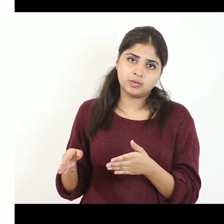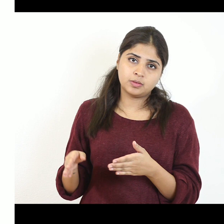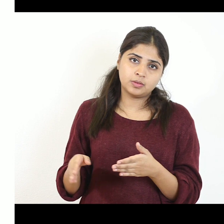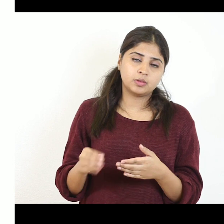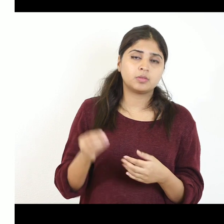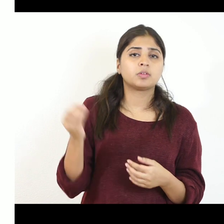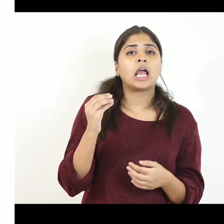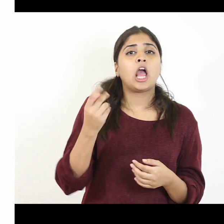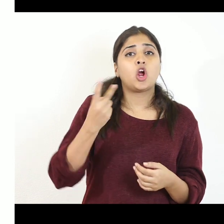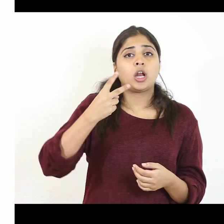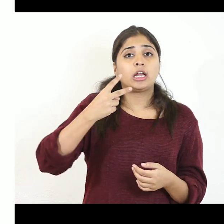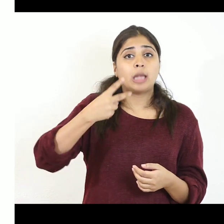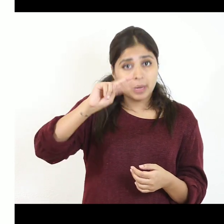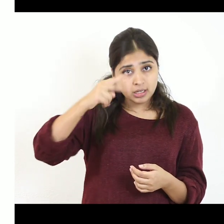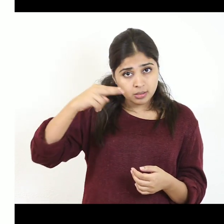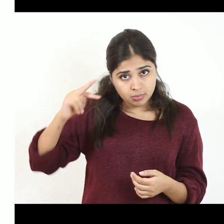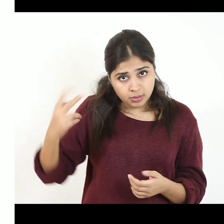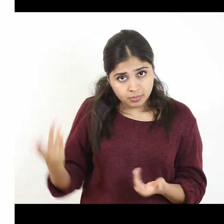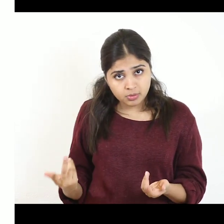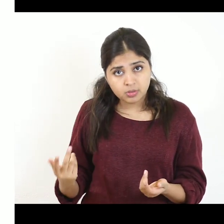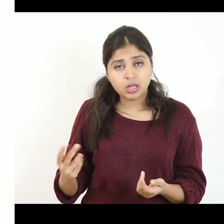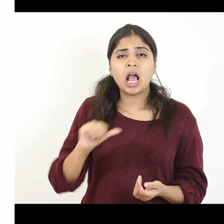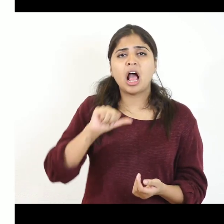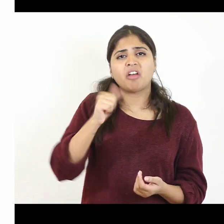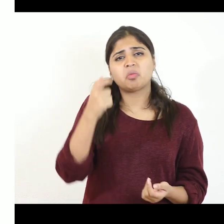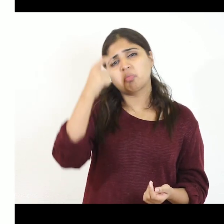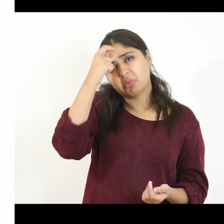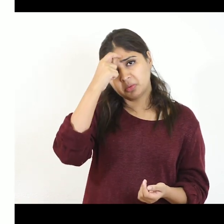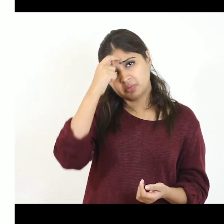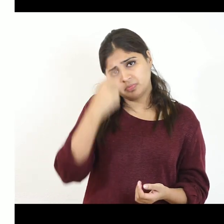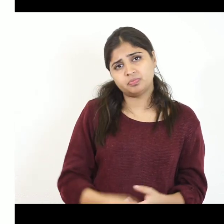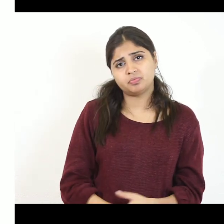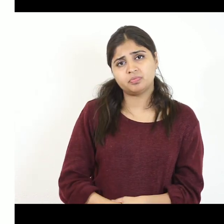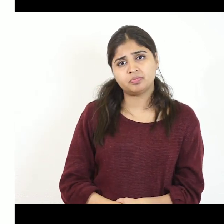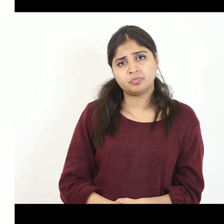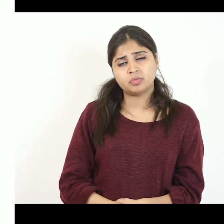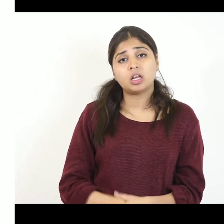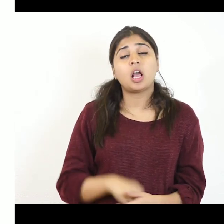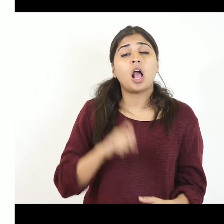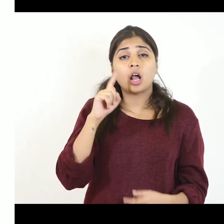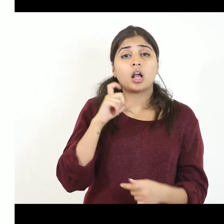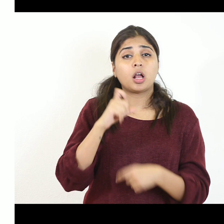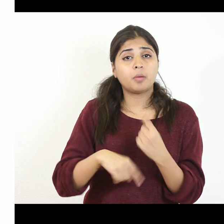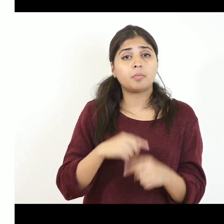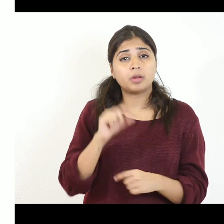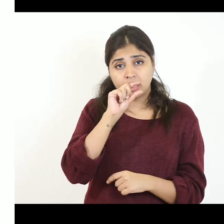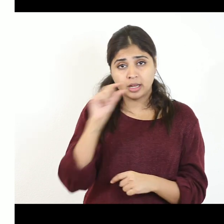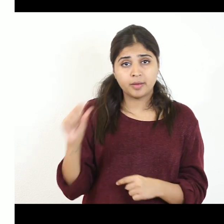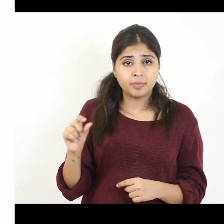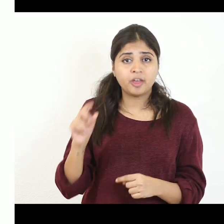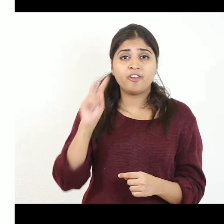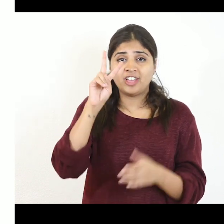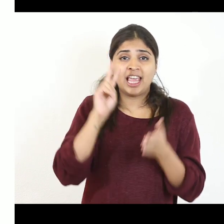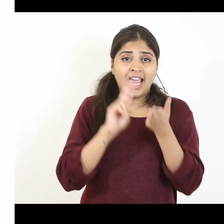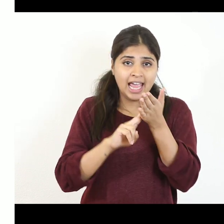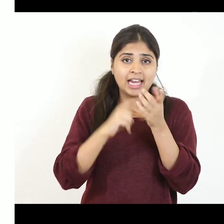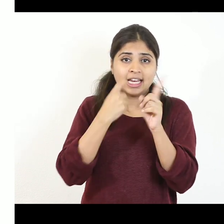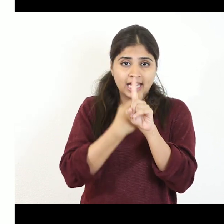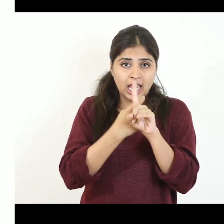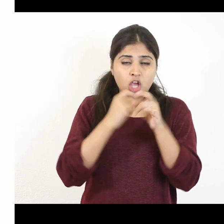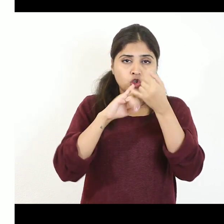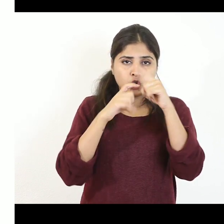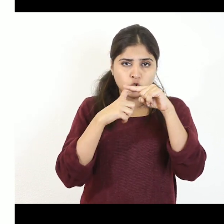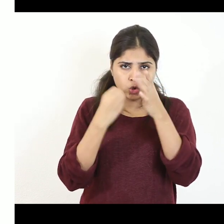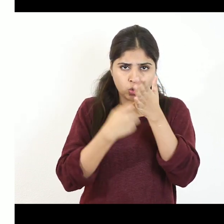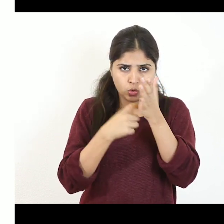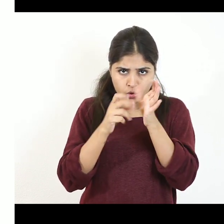A company named B&K Storage Insurance might be entered as.